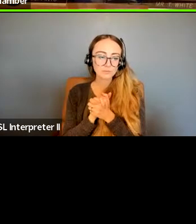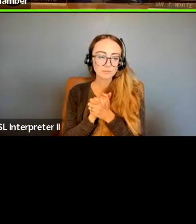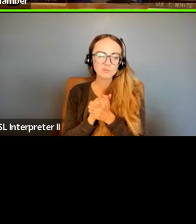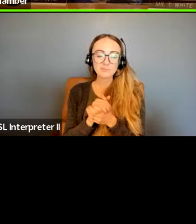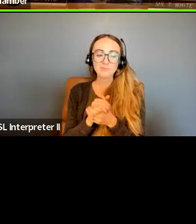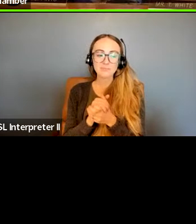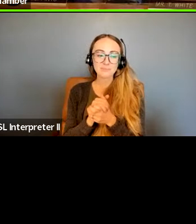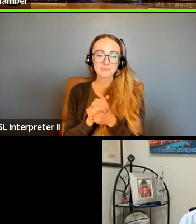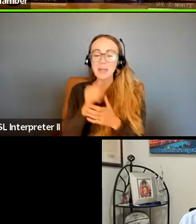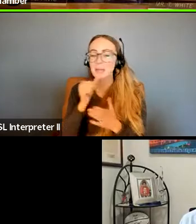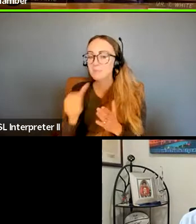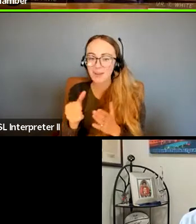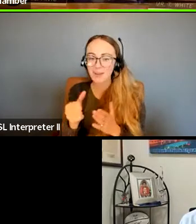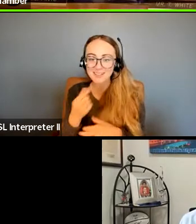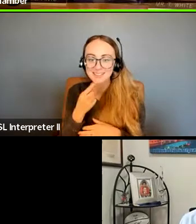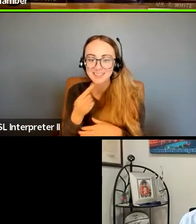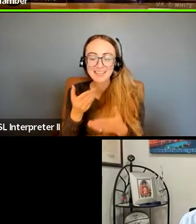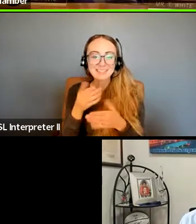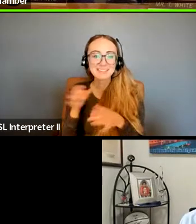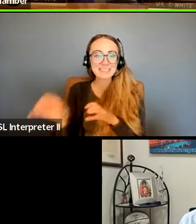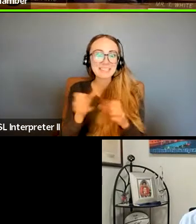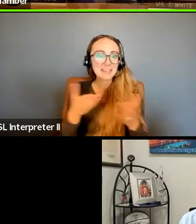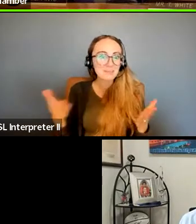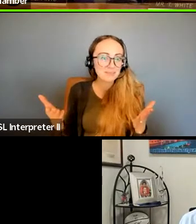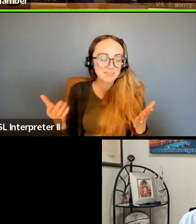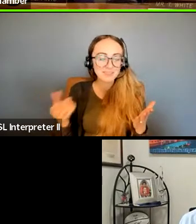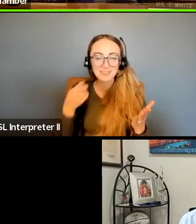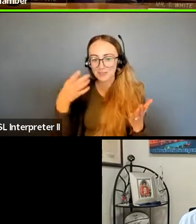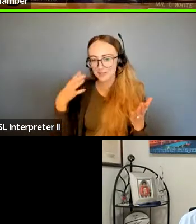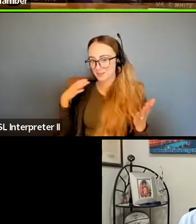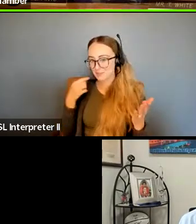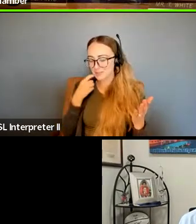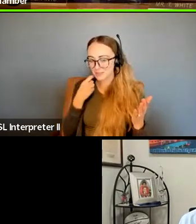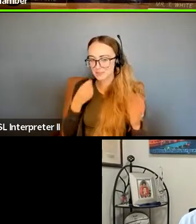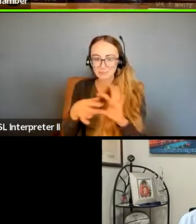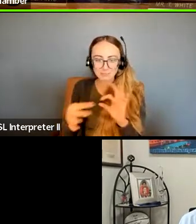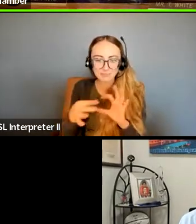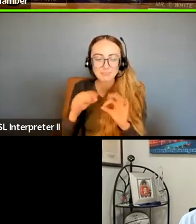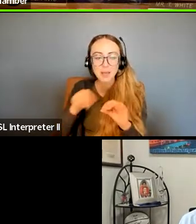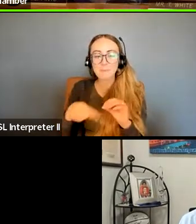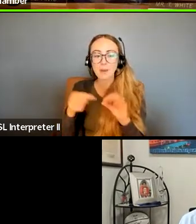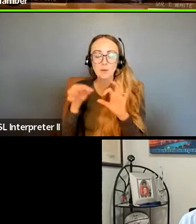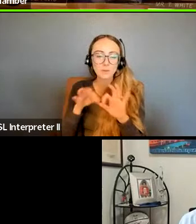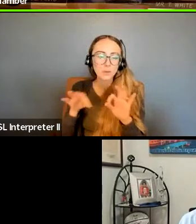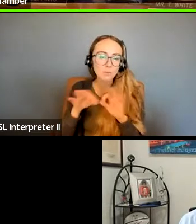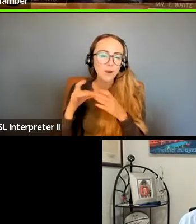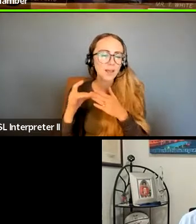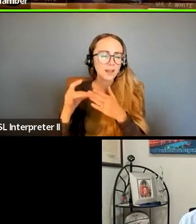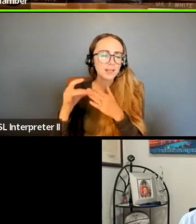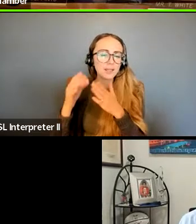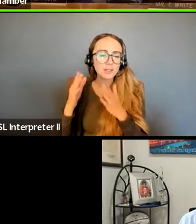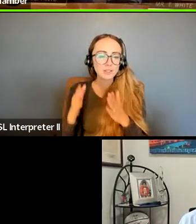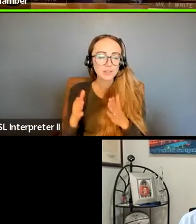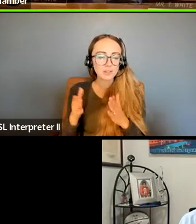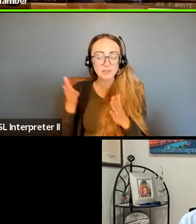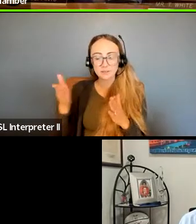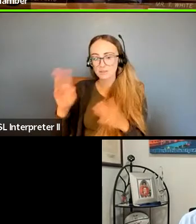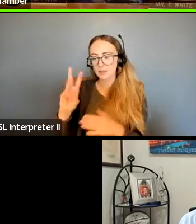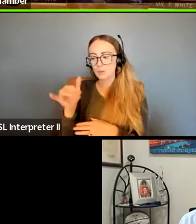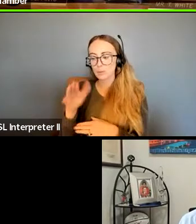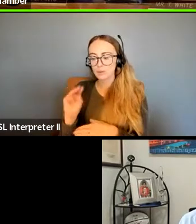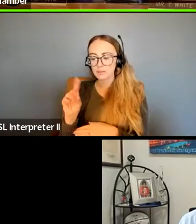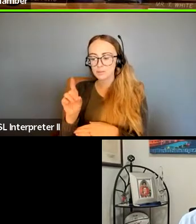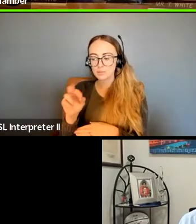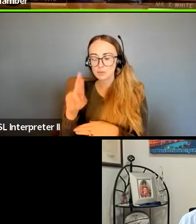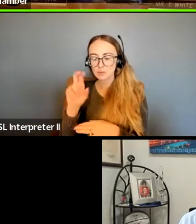won't repeat all of what Chairman Mendelson spoke about with the important leadership that William Dorsey Swan